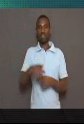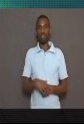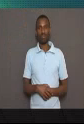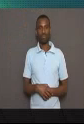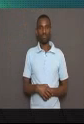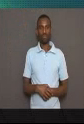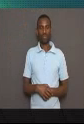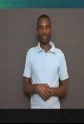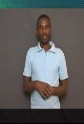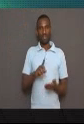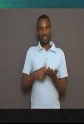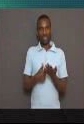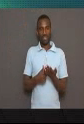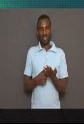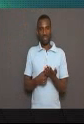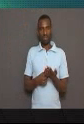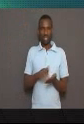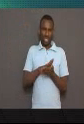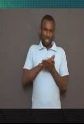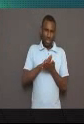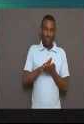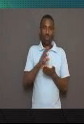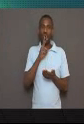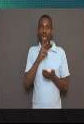as cool water or land.